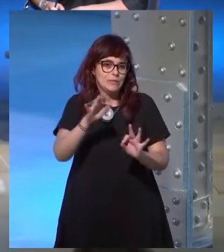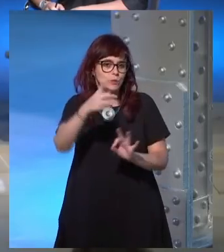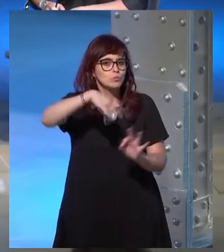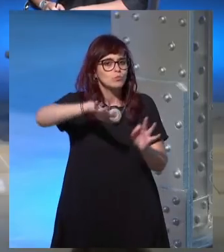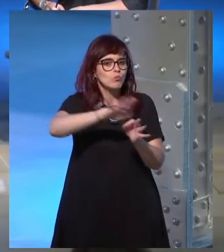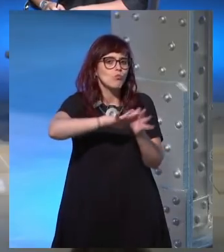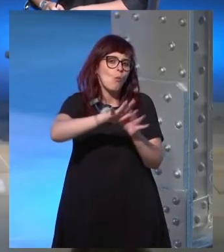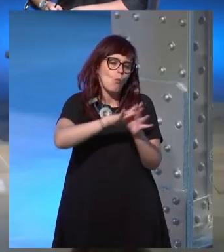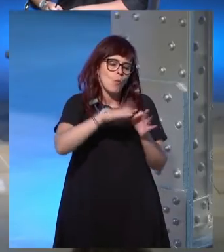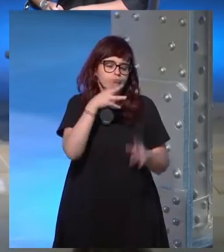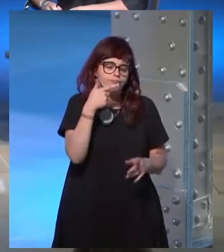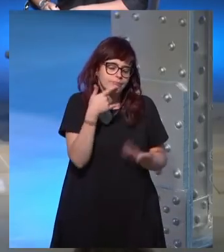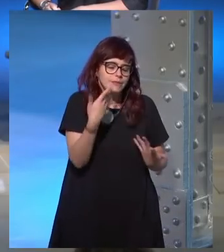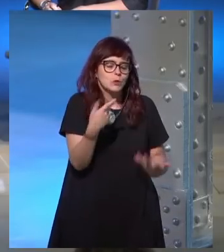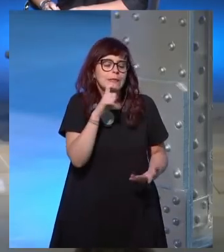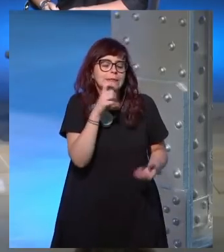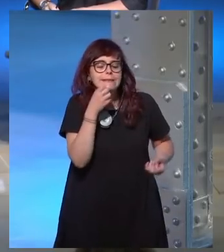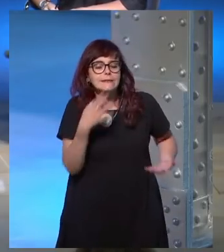feminism?